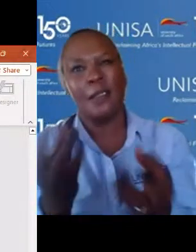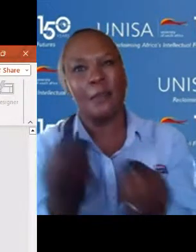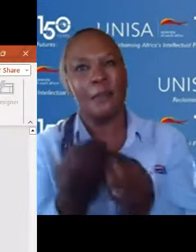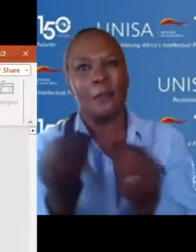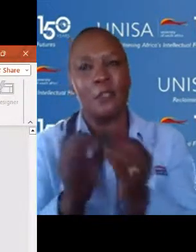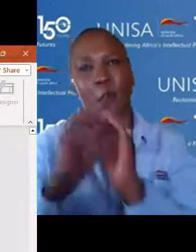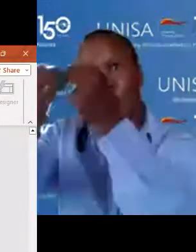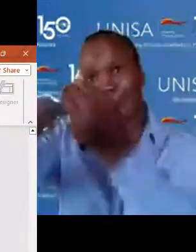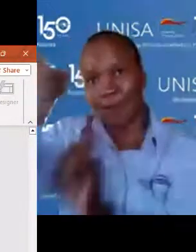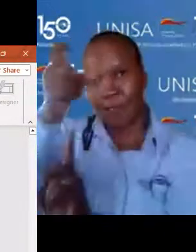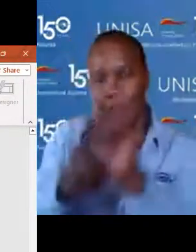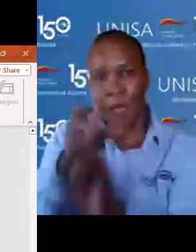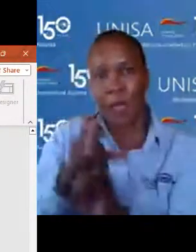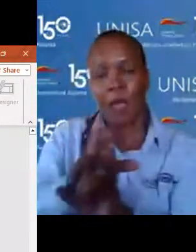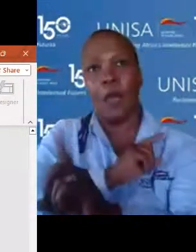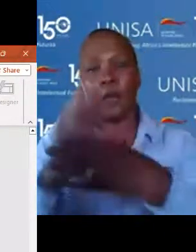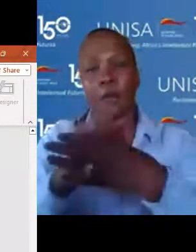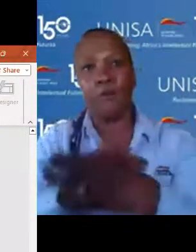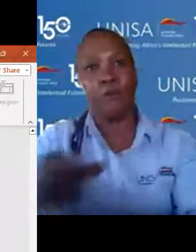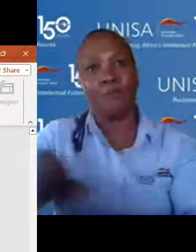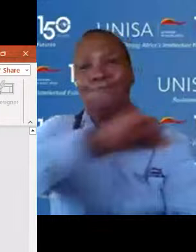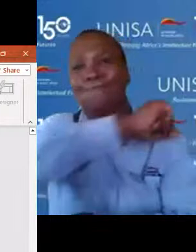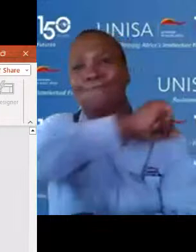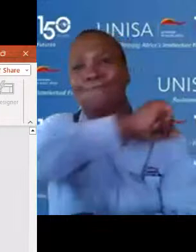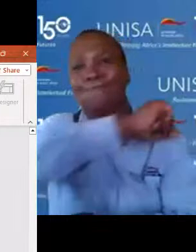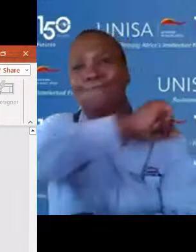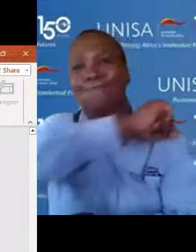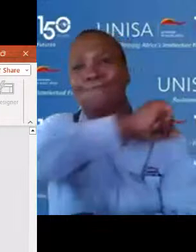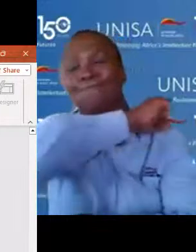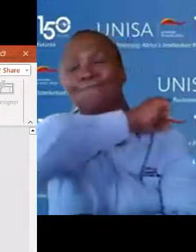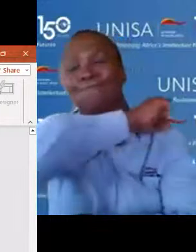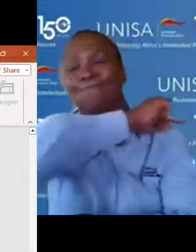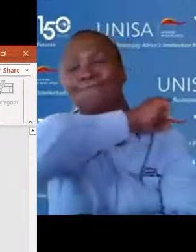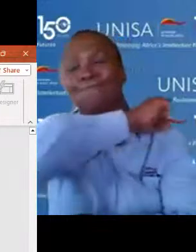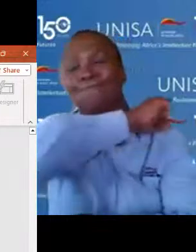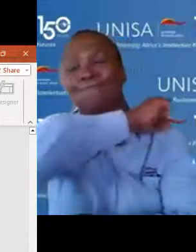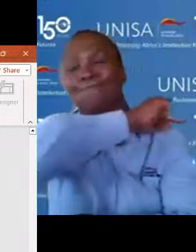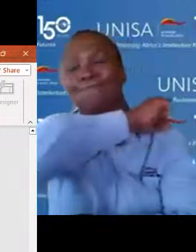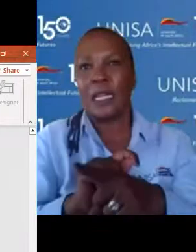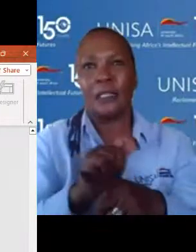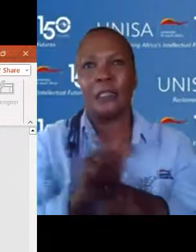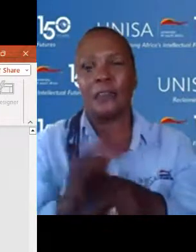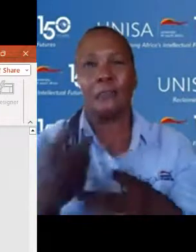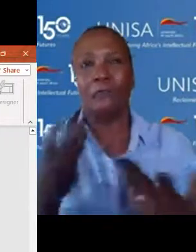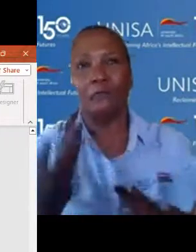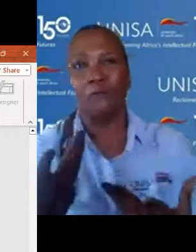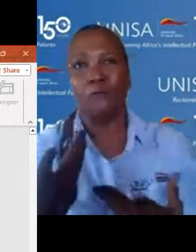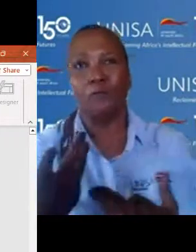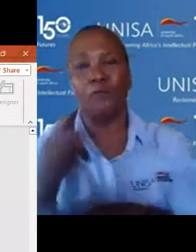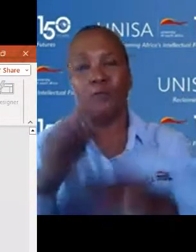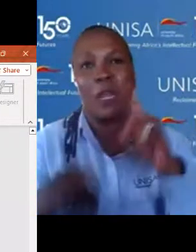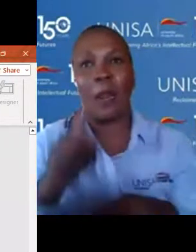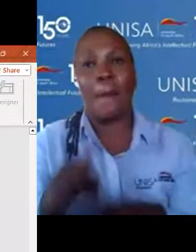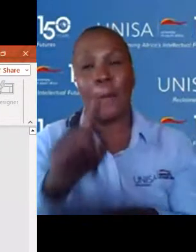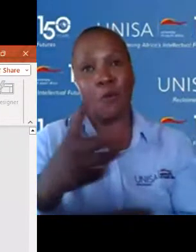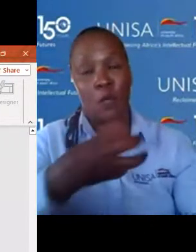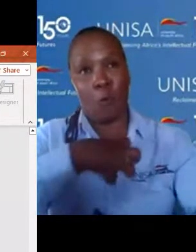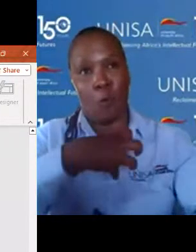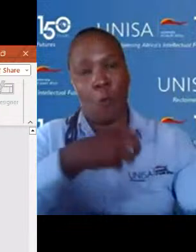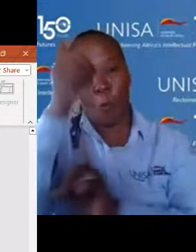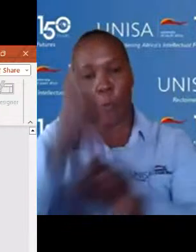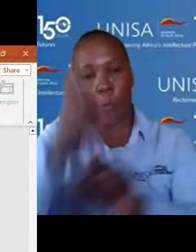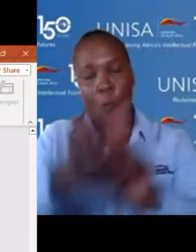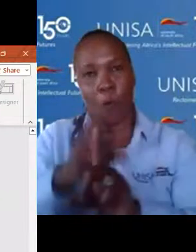when you're being marked and they're not trained to be violent, but you are the owner, and when somebody